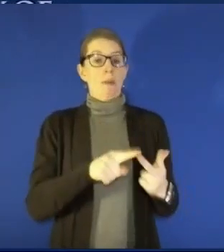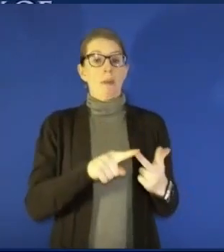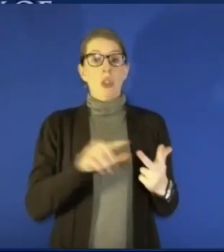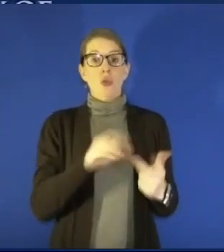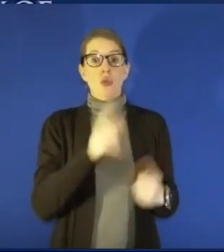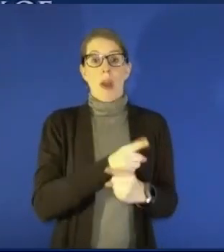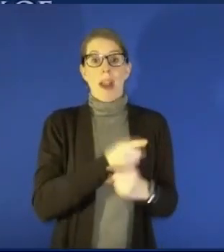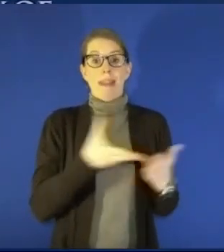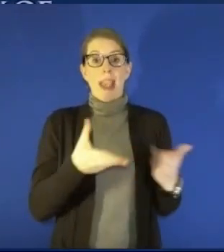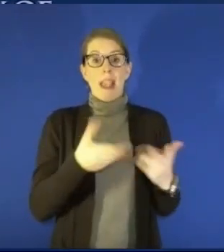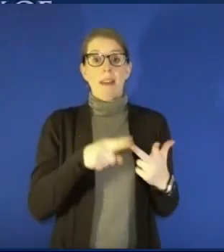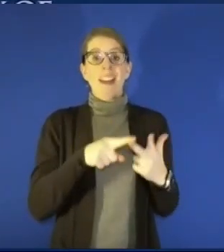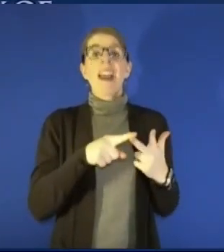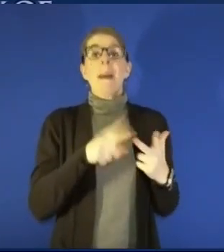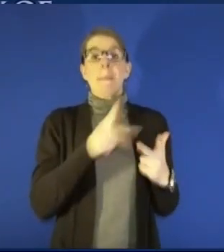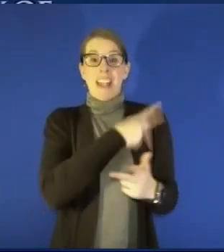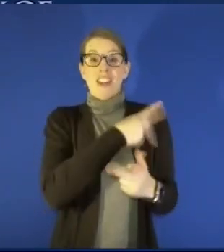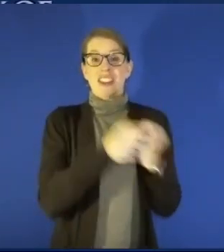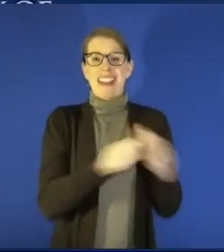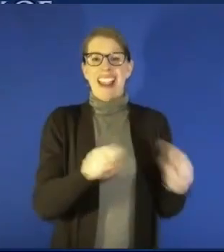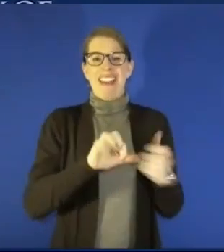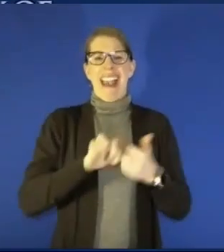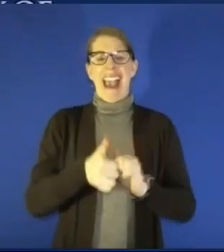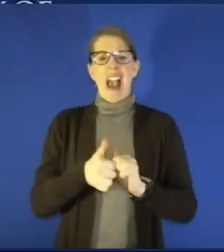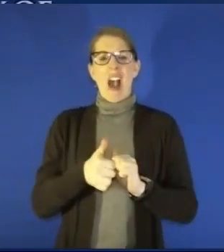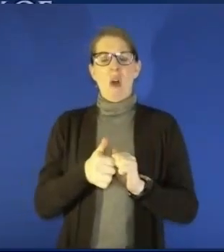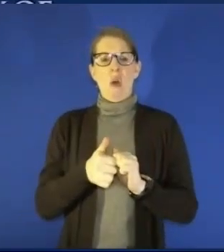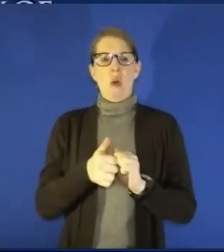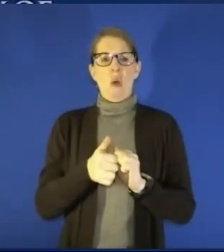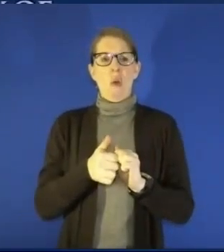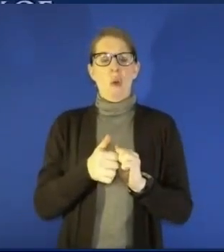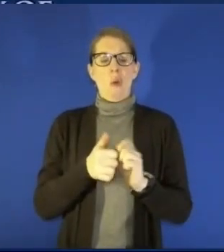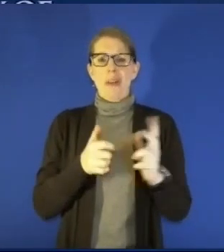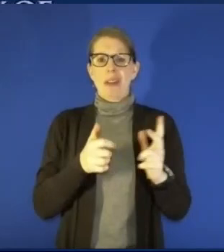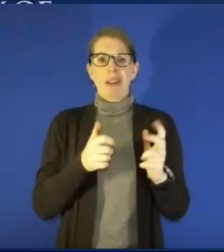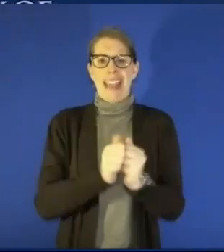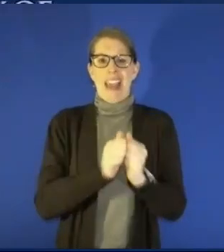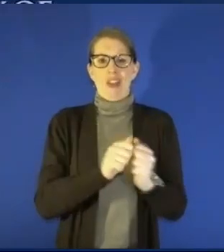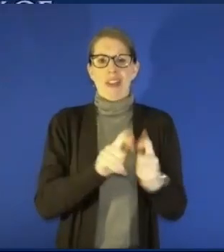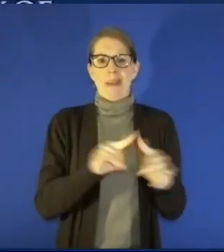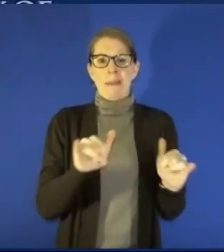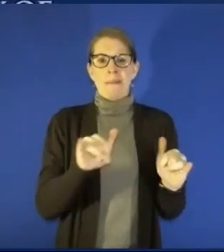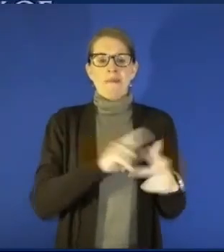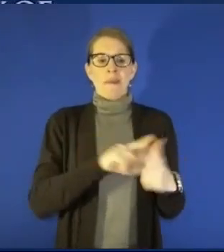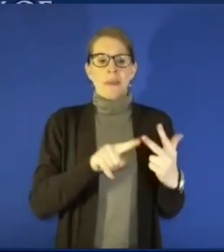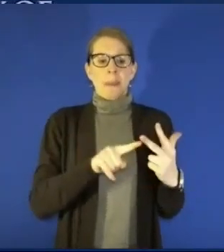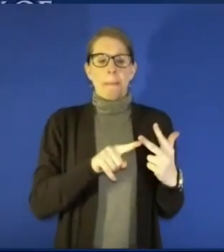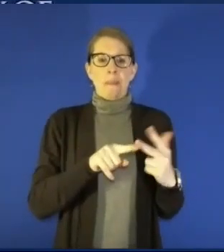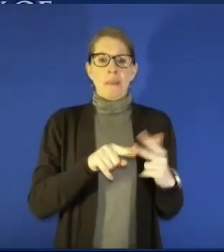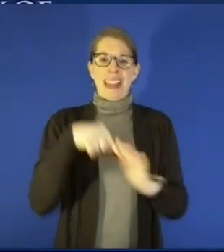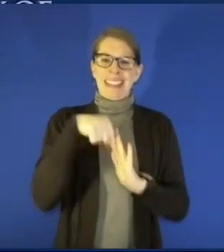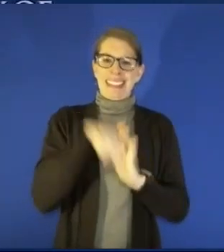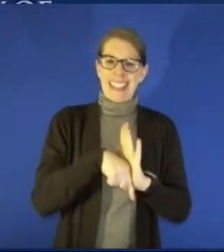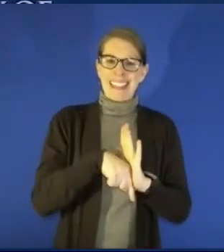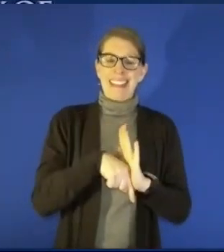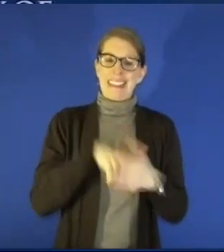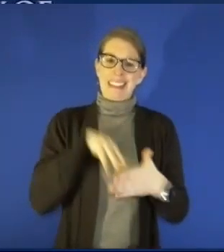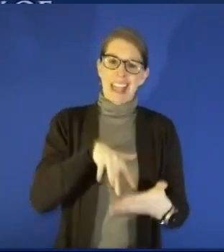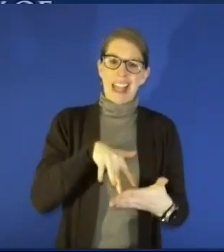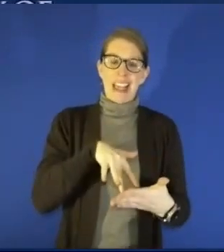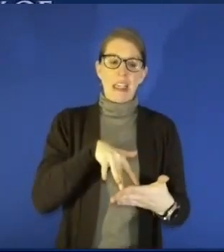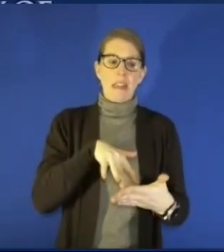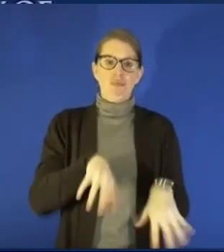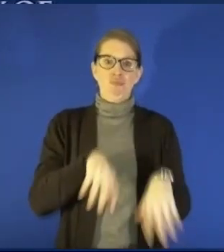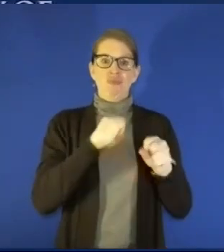patient. How do you do that in combination? You do that by trying to take an intense study to make sure that the things